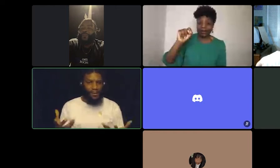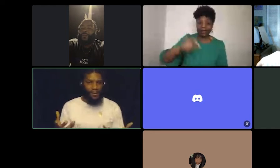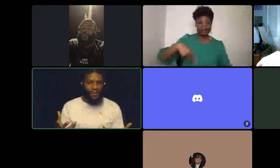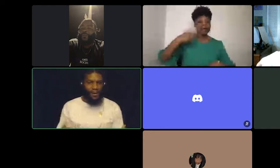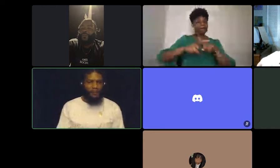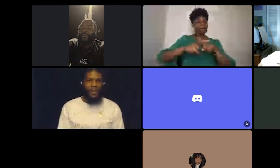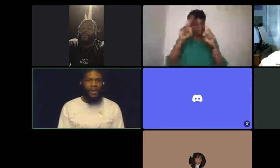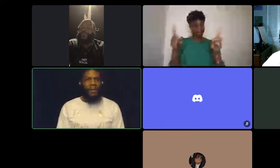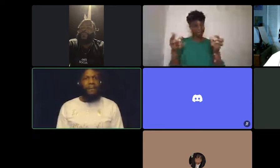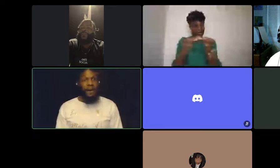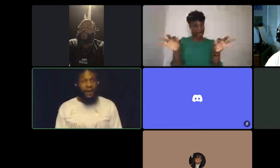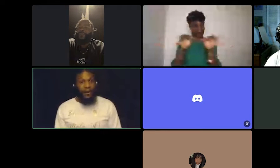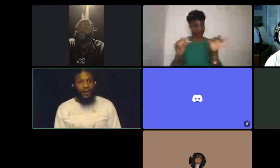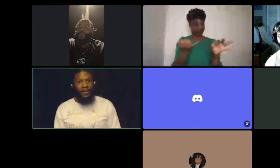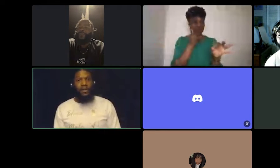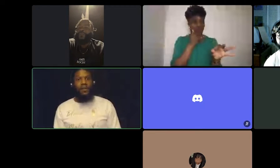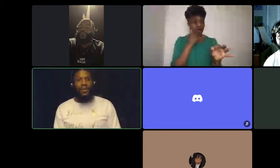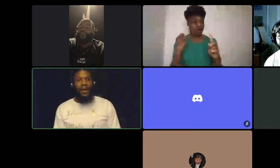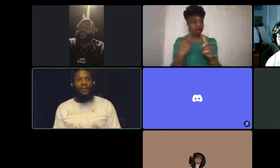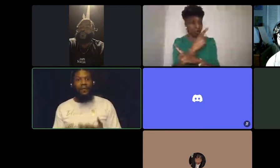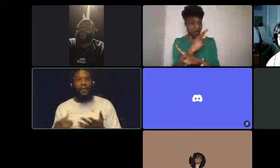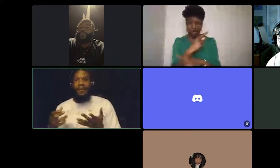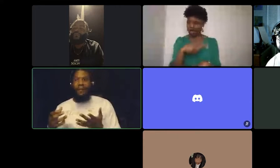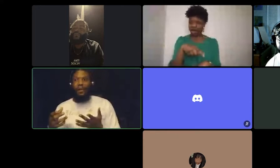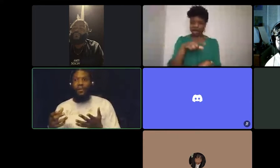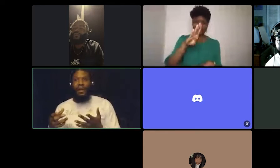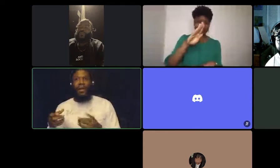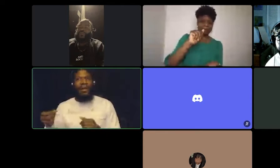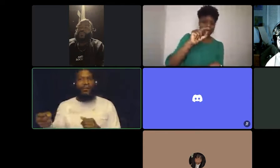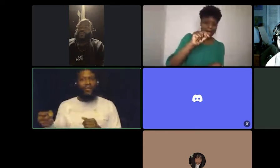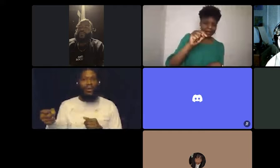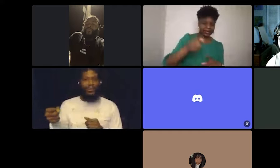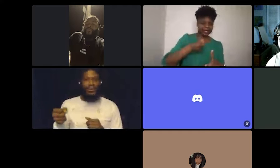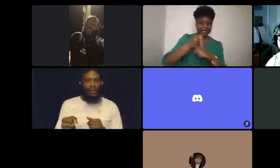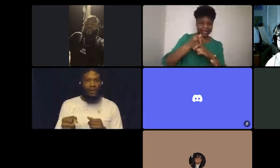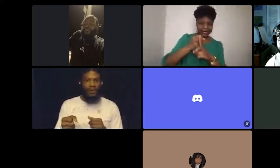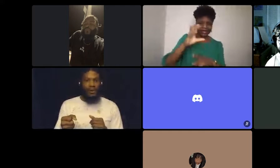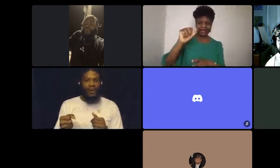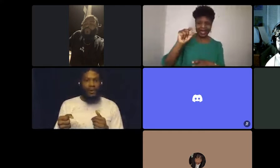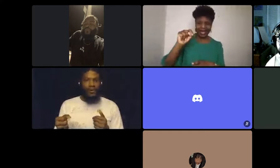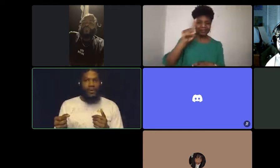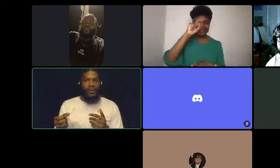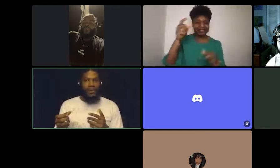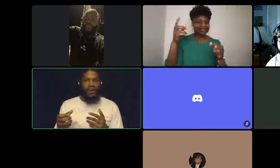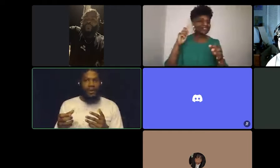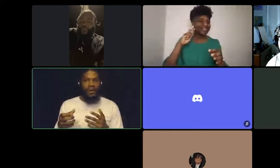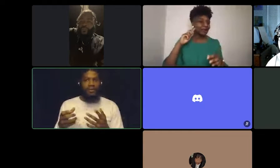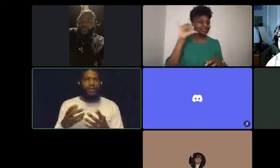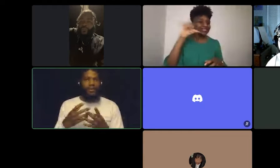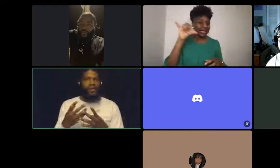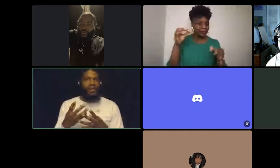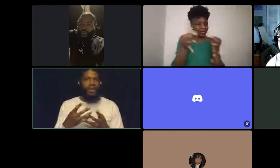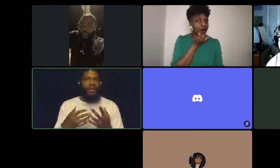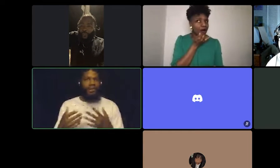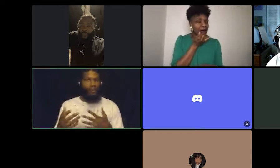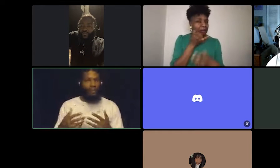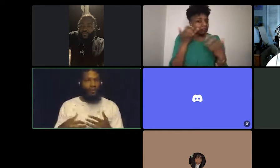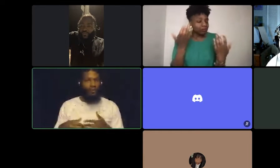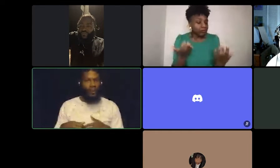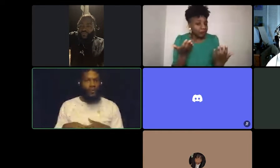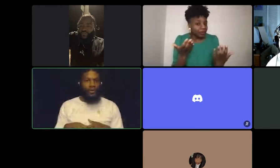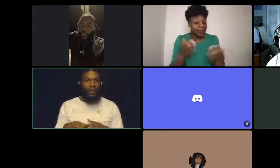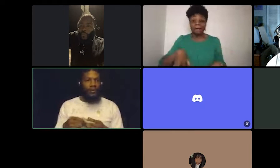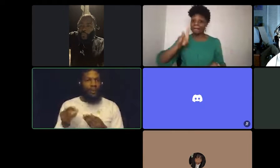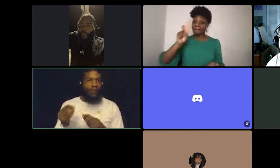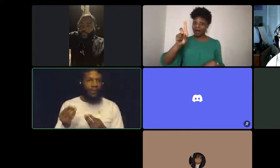that. But if you have, a language person there, that's a better way to kind of filter